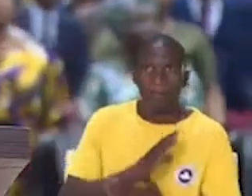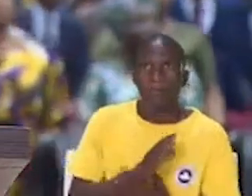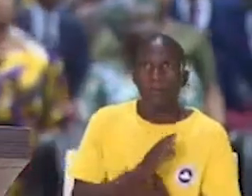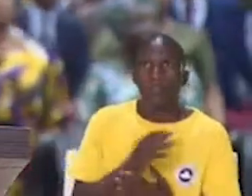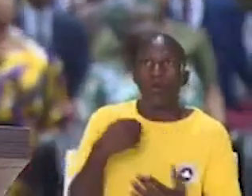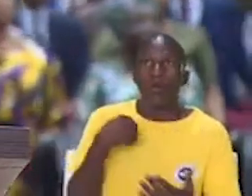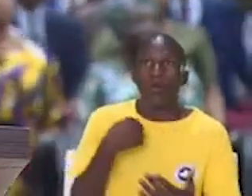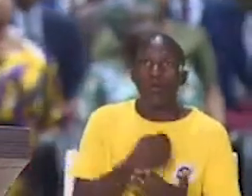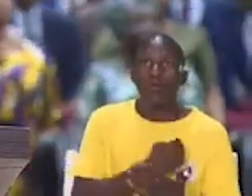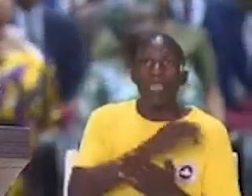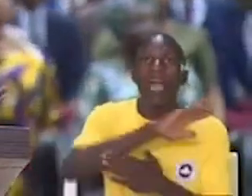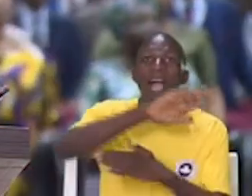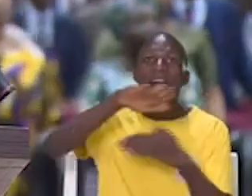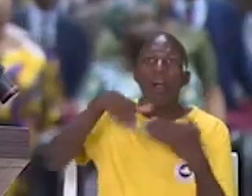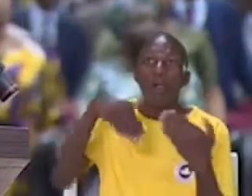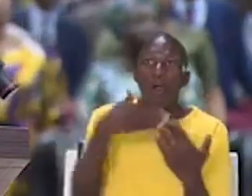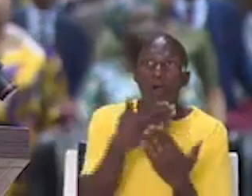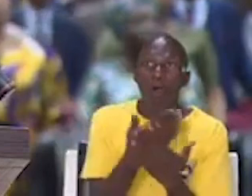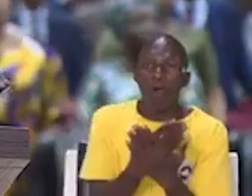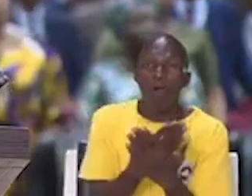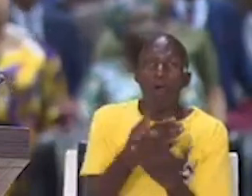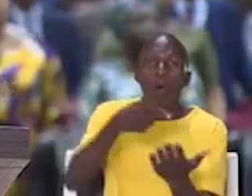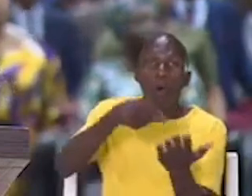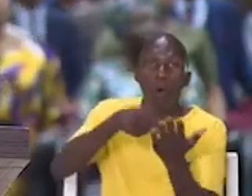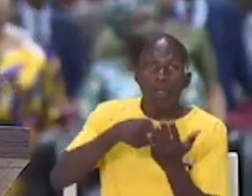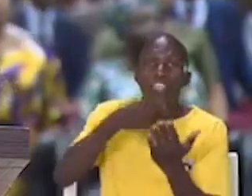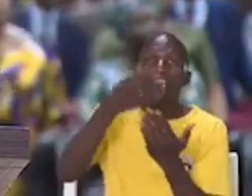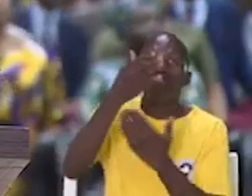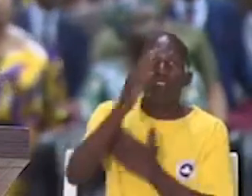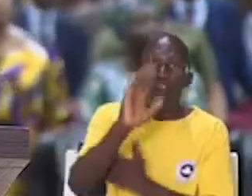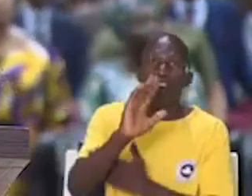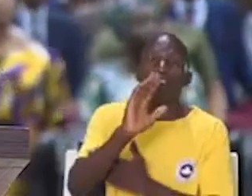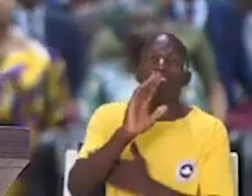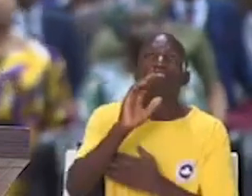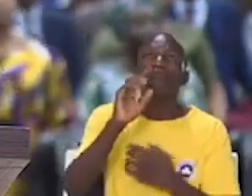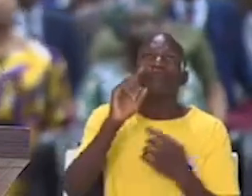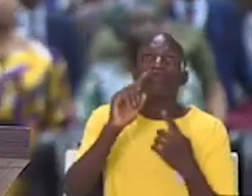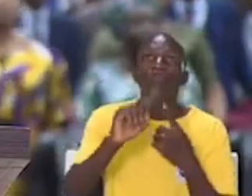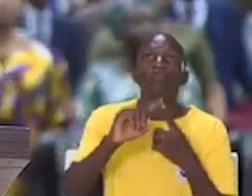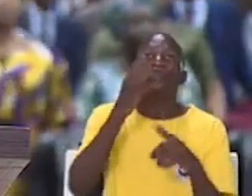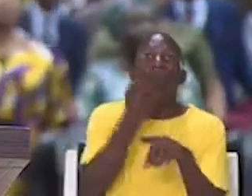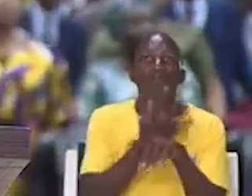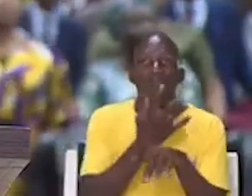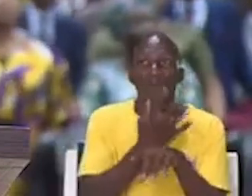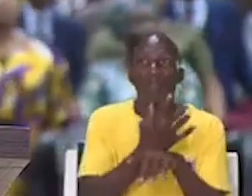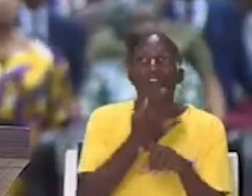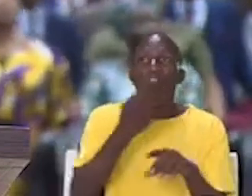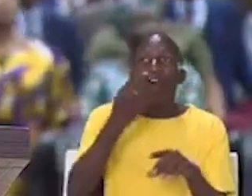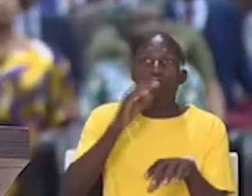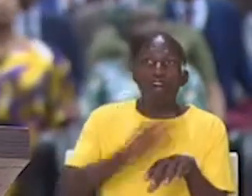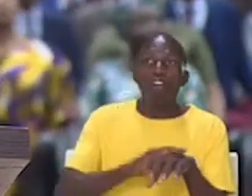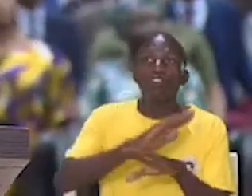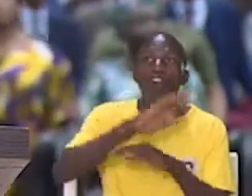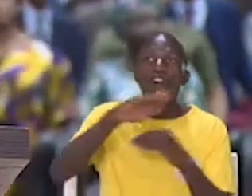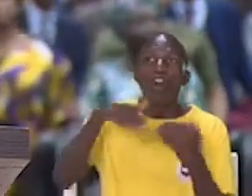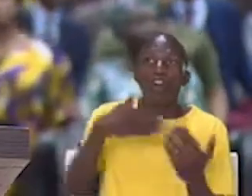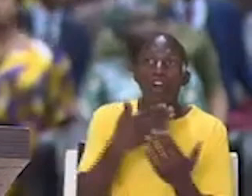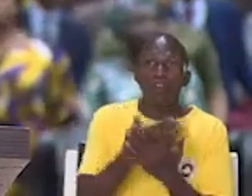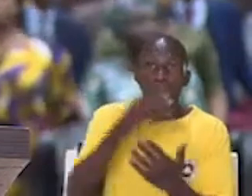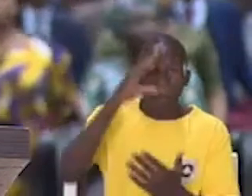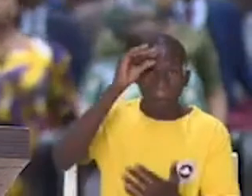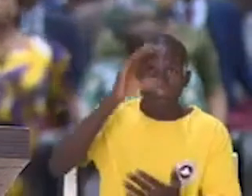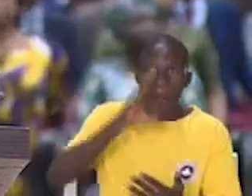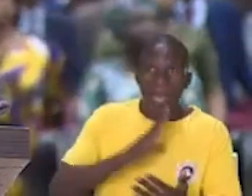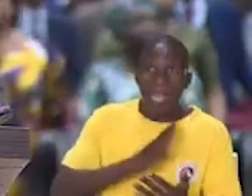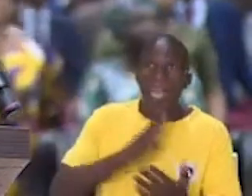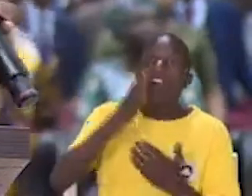We are all owing God an apology. And tonight, on behalf of mankind, God